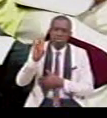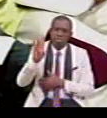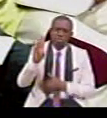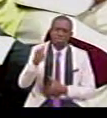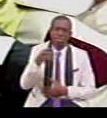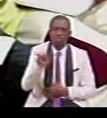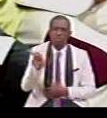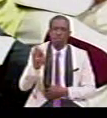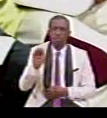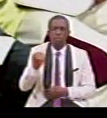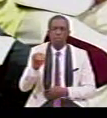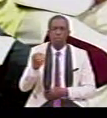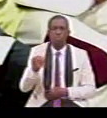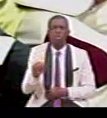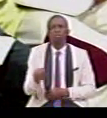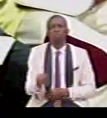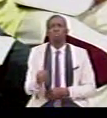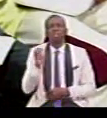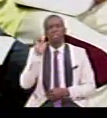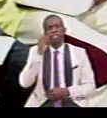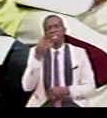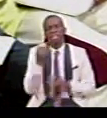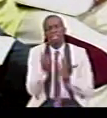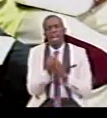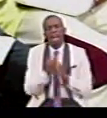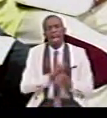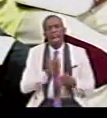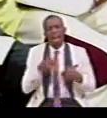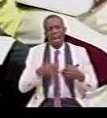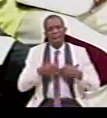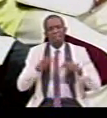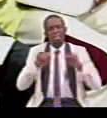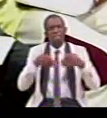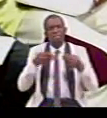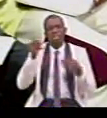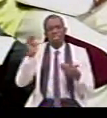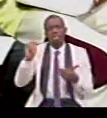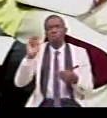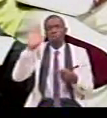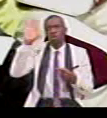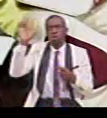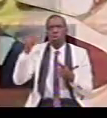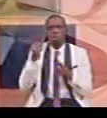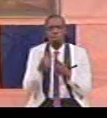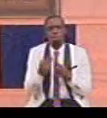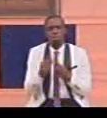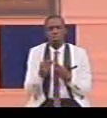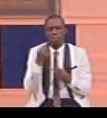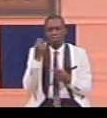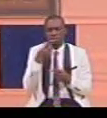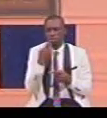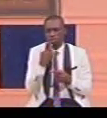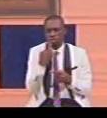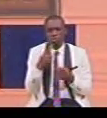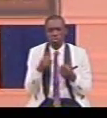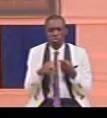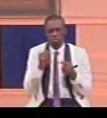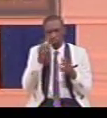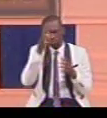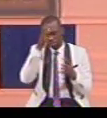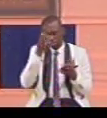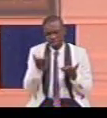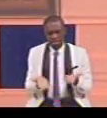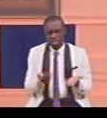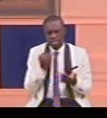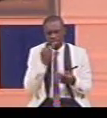verse 14 it says I have given them Thy word it's talking to the Father Here is our savior here is the Lord